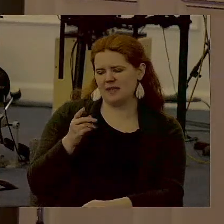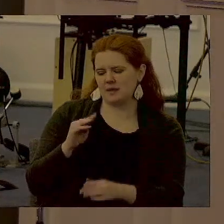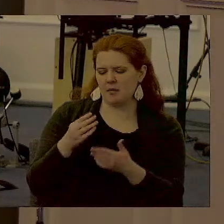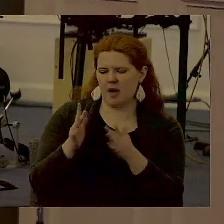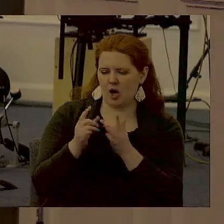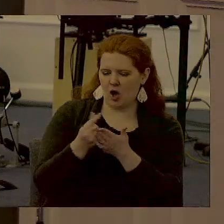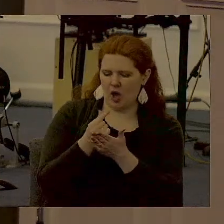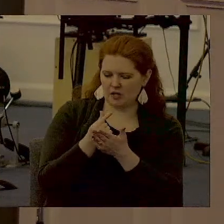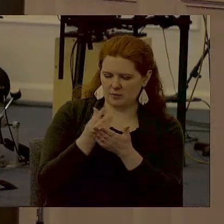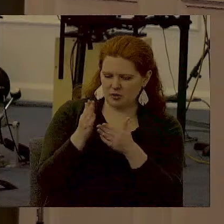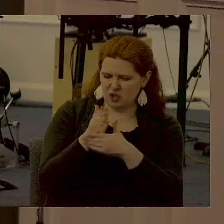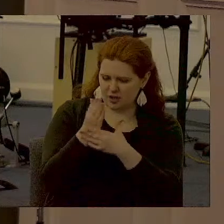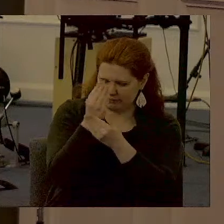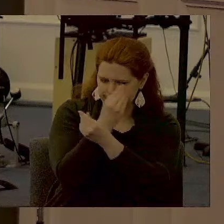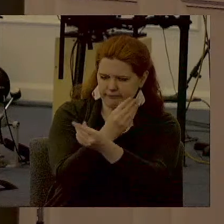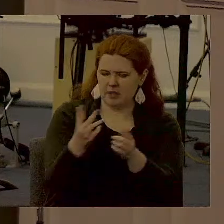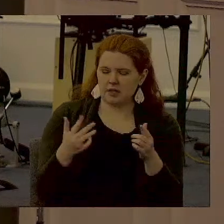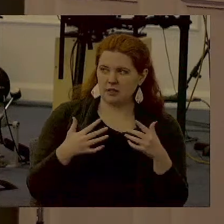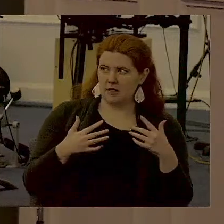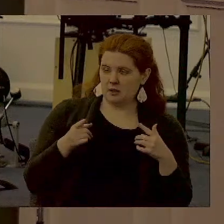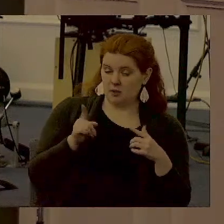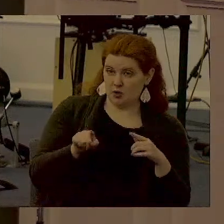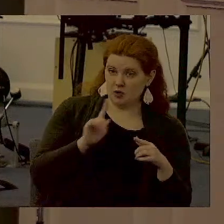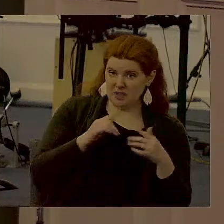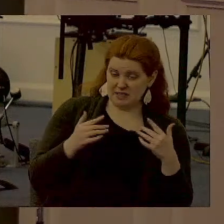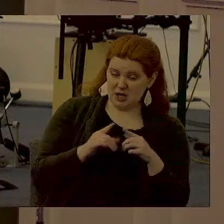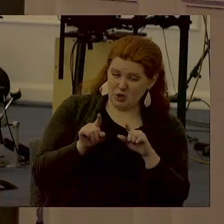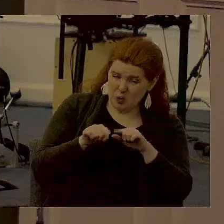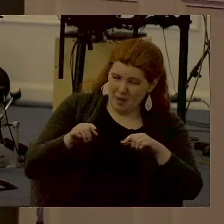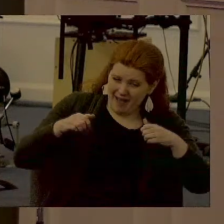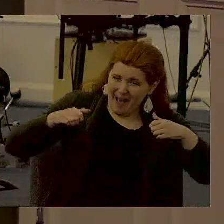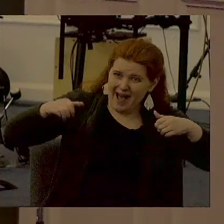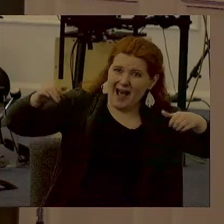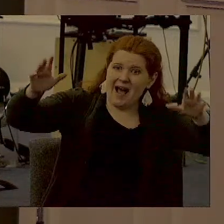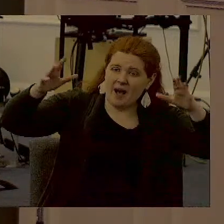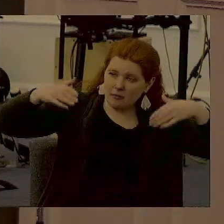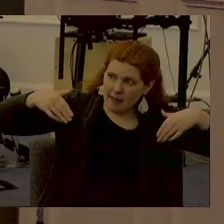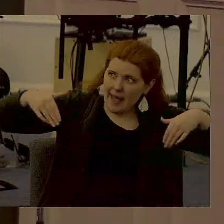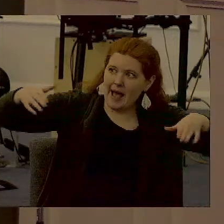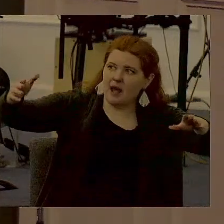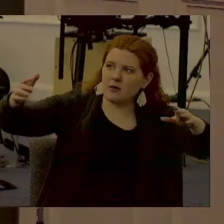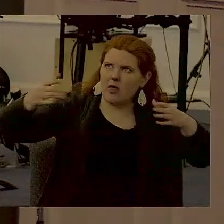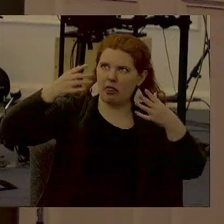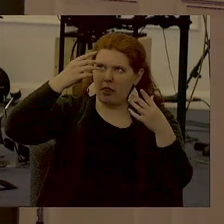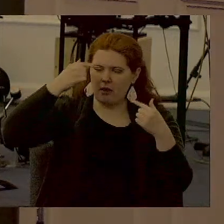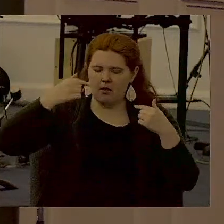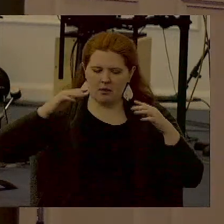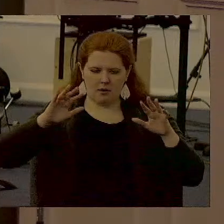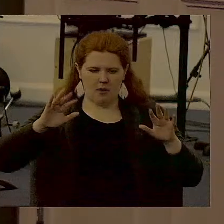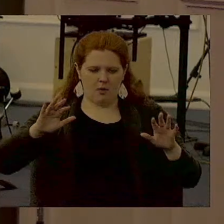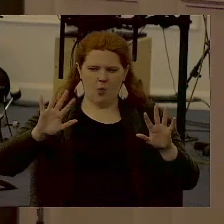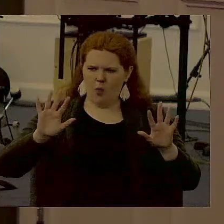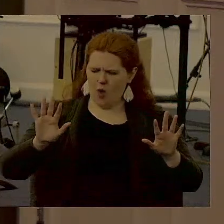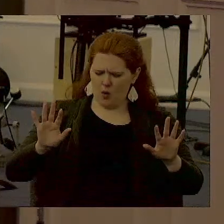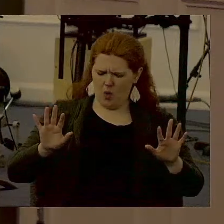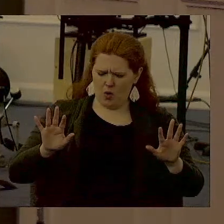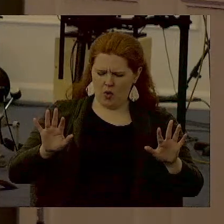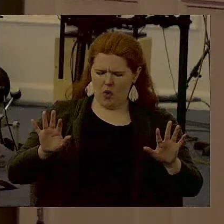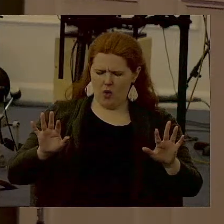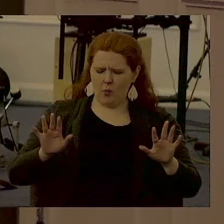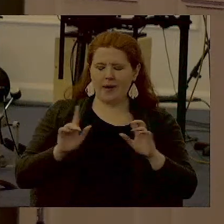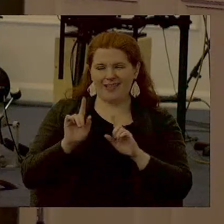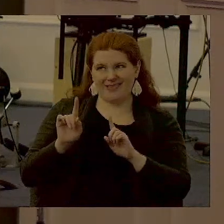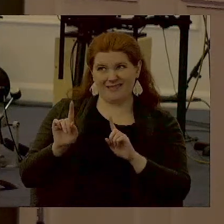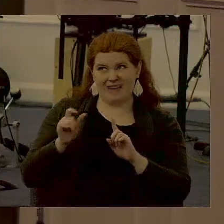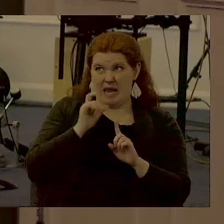light. And you're terrified that I'm going to say, you all go out, and you're thinking for some reason to say, well, actually,